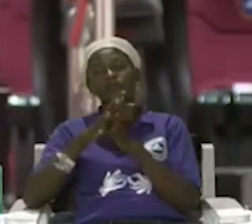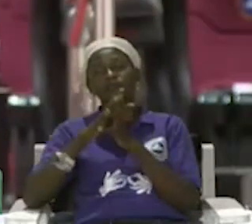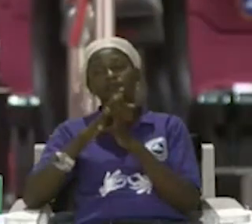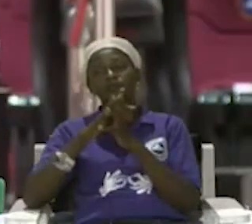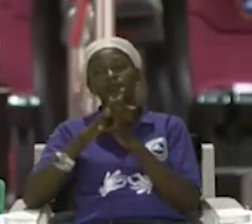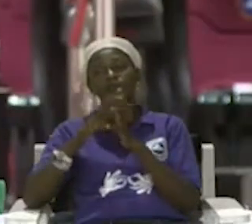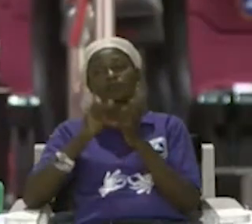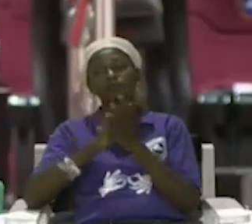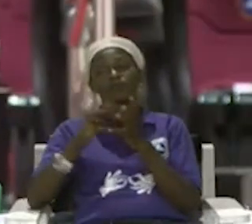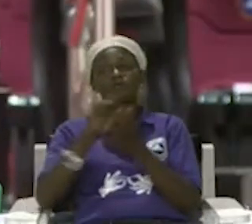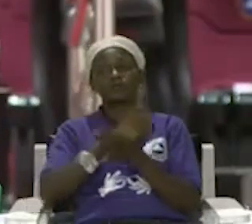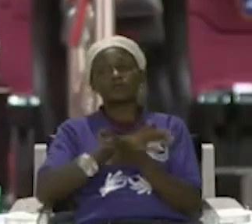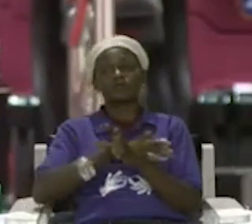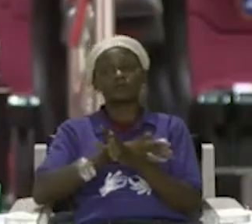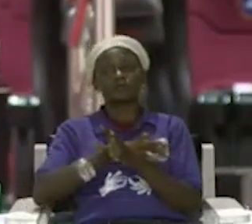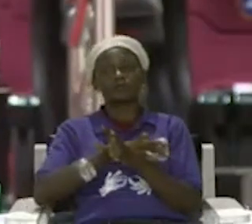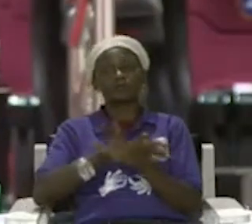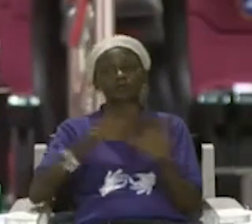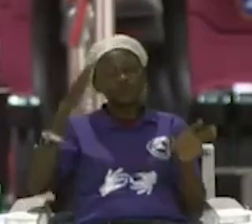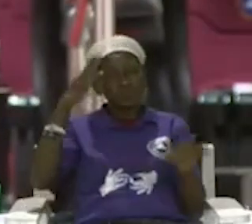that you don't know sickness